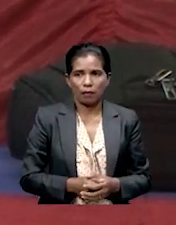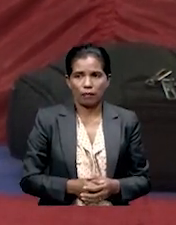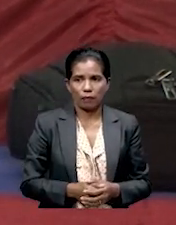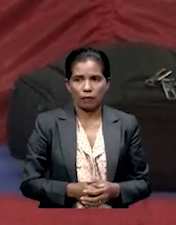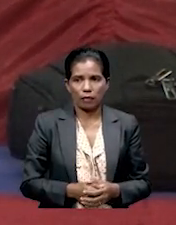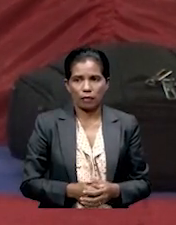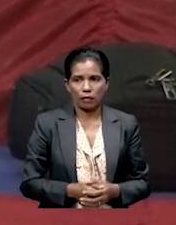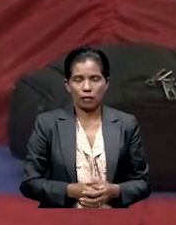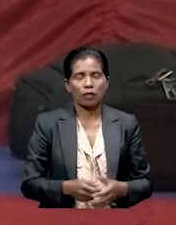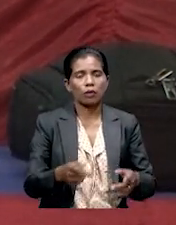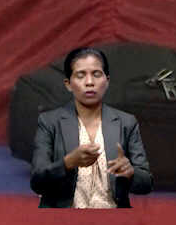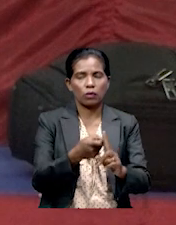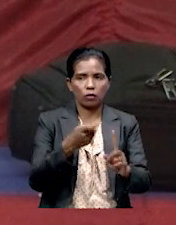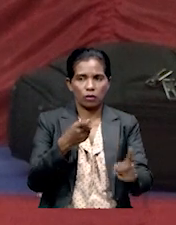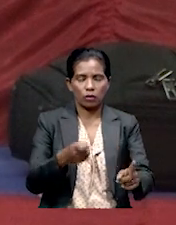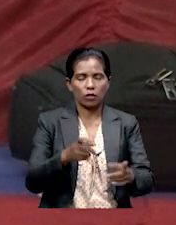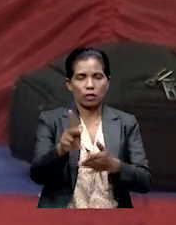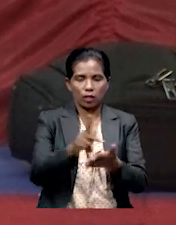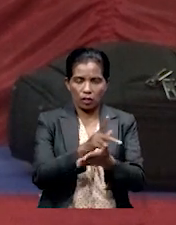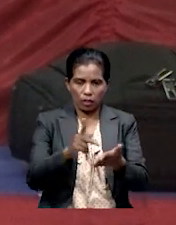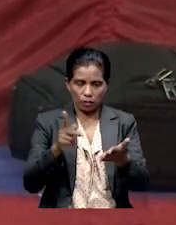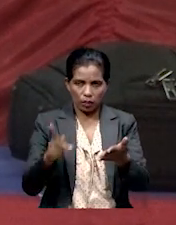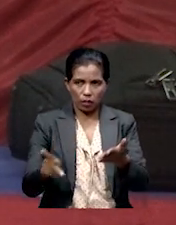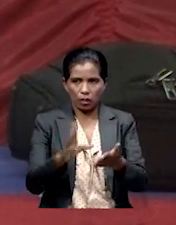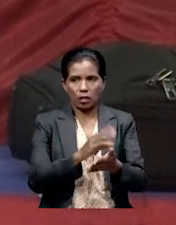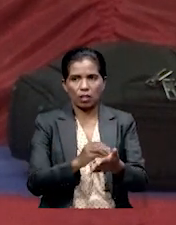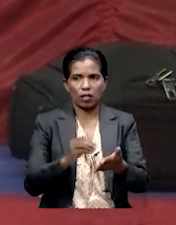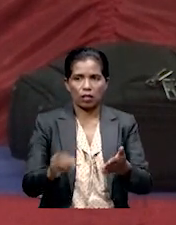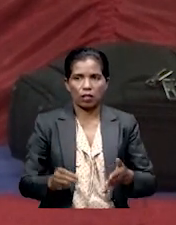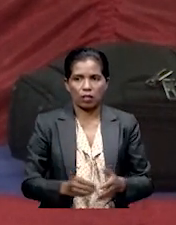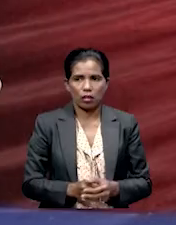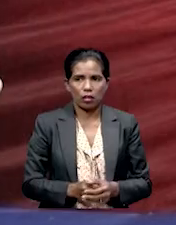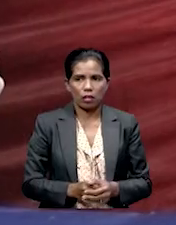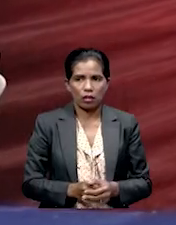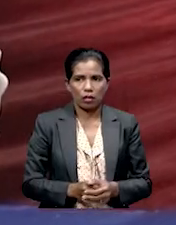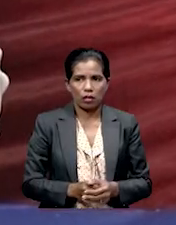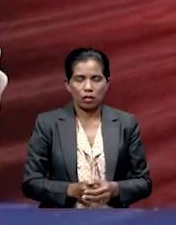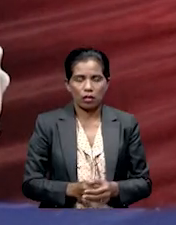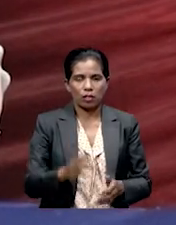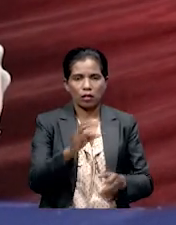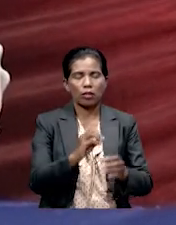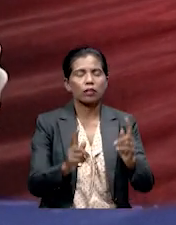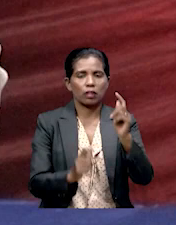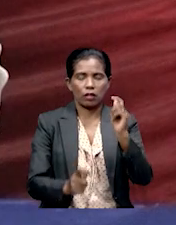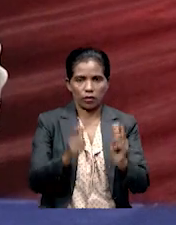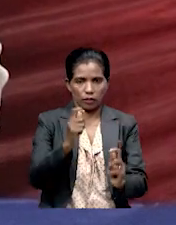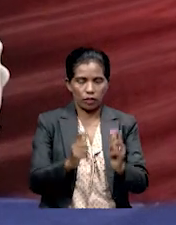Are the institution criminal or are the institution the tribunal for the